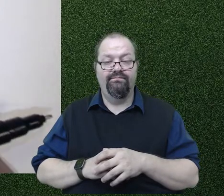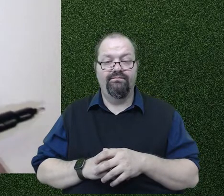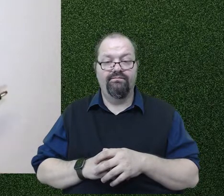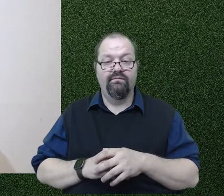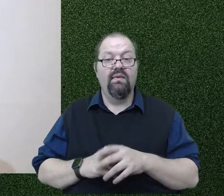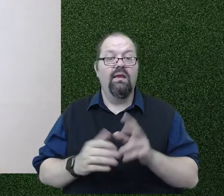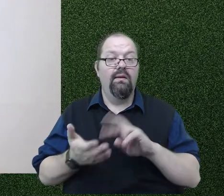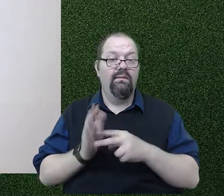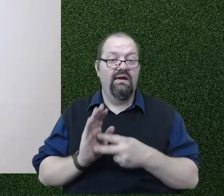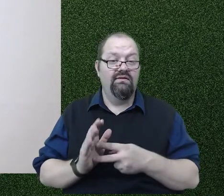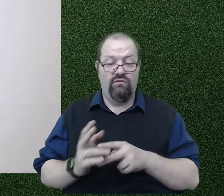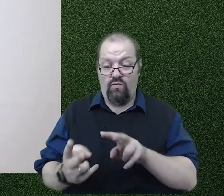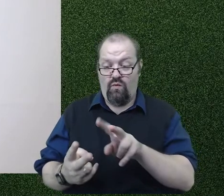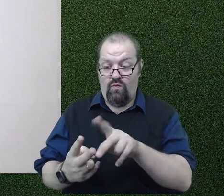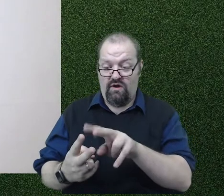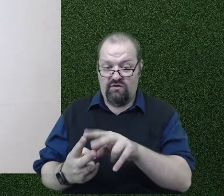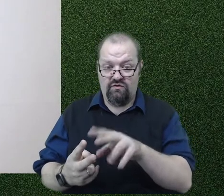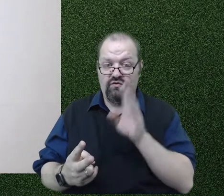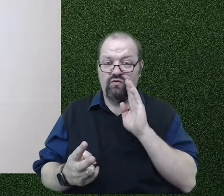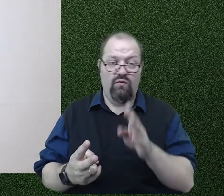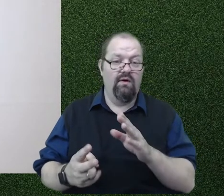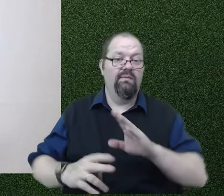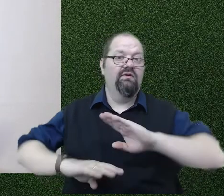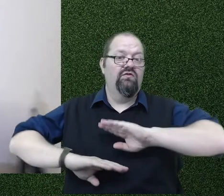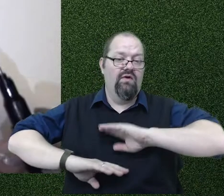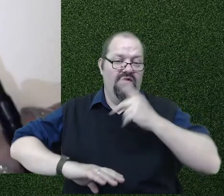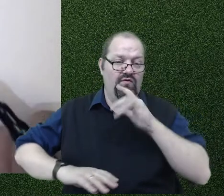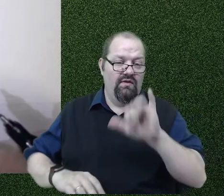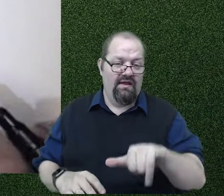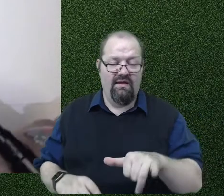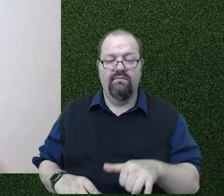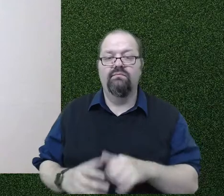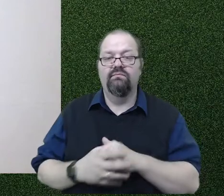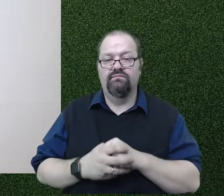then one of these guys will suffice. That's exactly what I want.